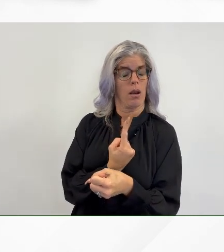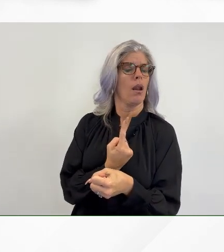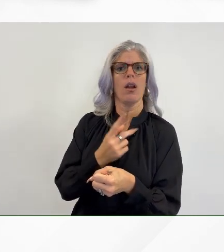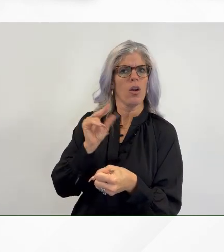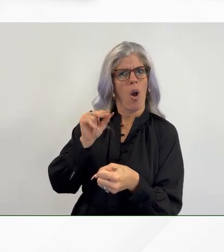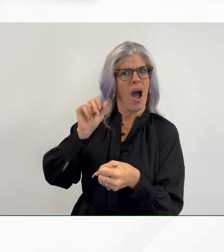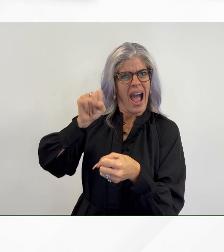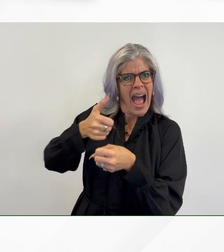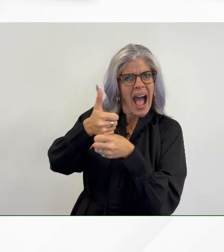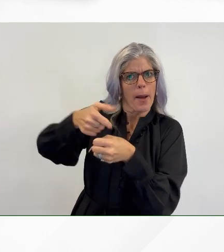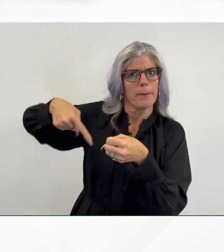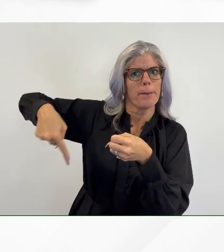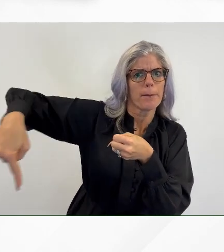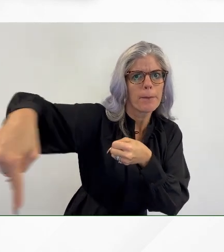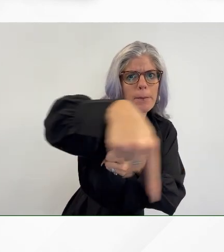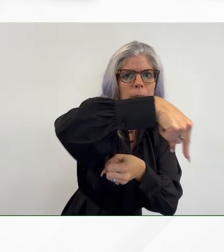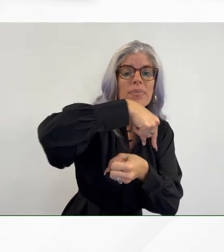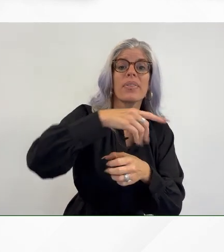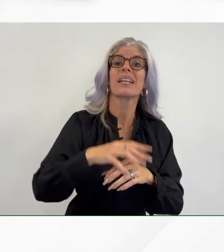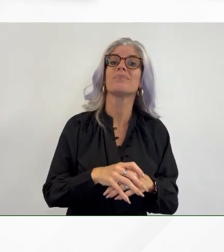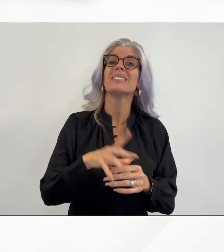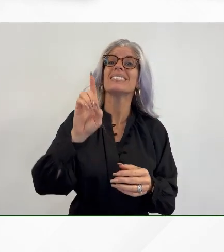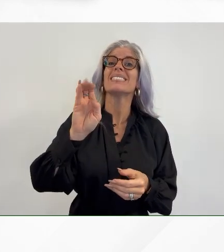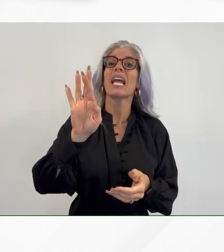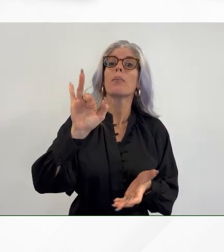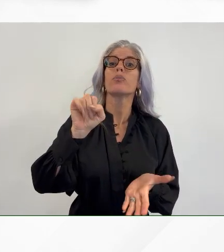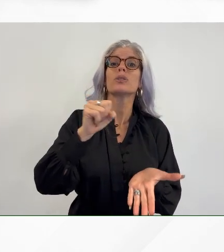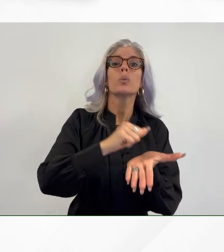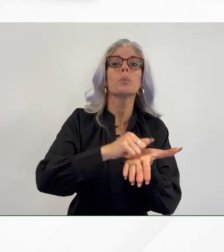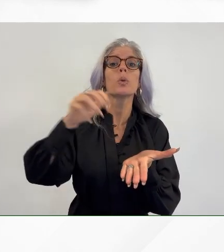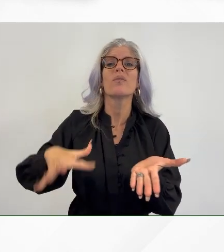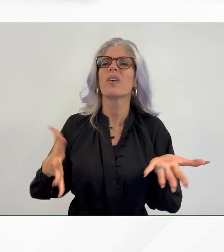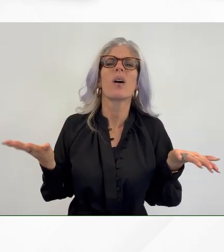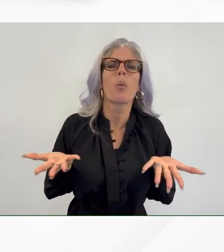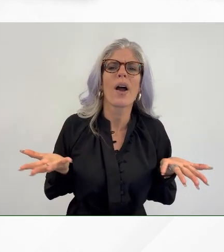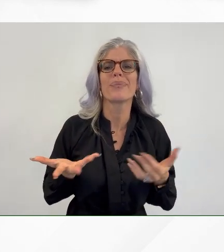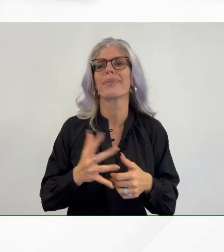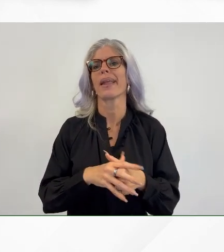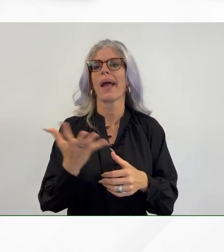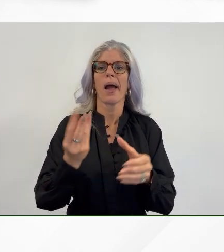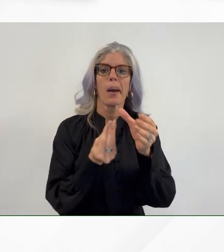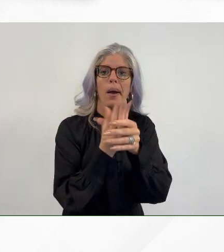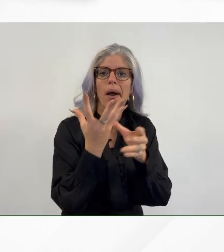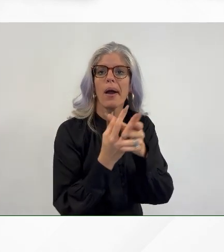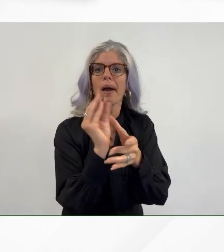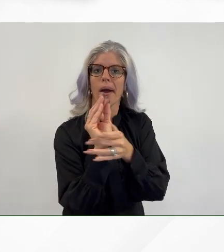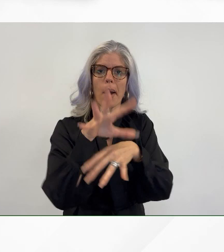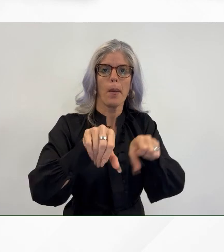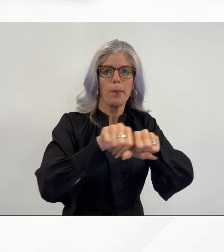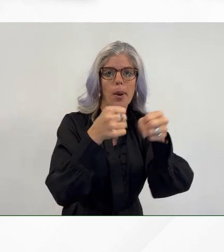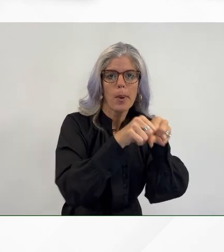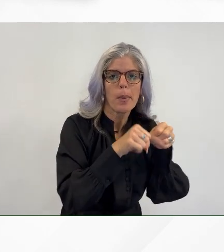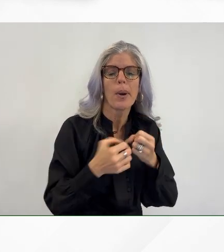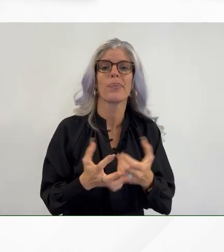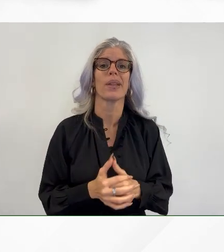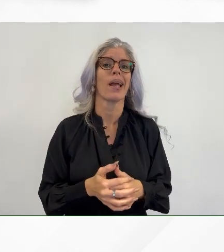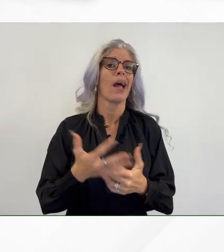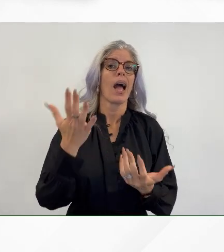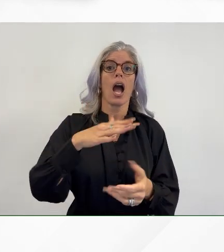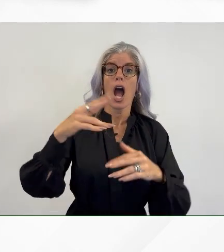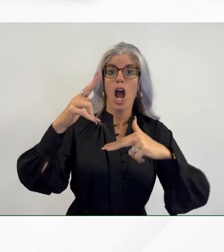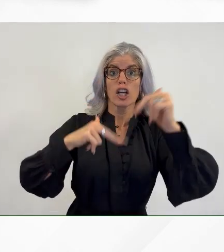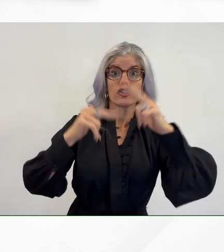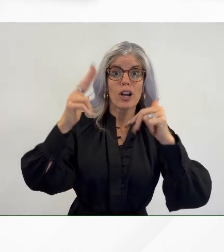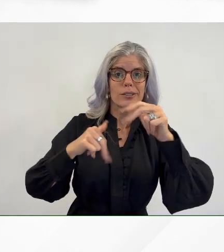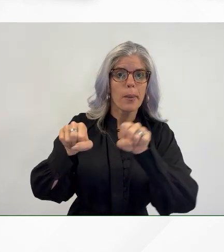6, 2022, in FEMA's memo, Simplifying Public Assistance, Part 2, new FEMA debris guidance was released that